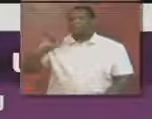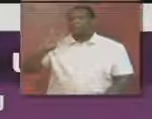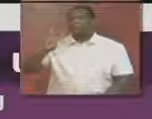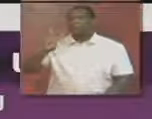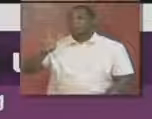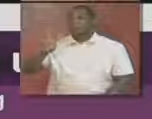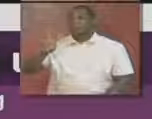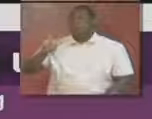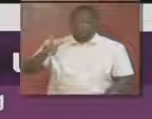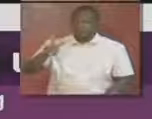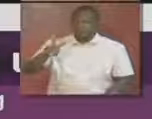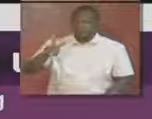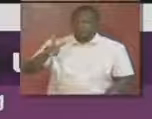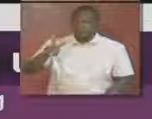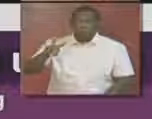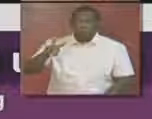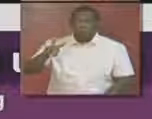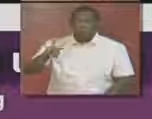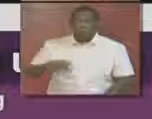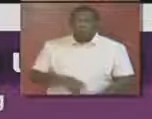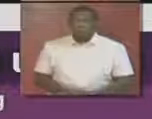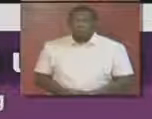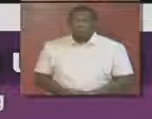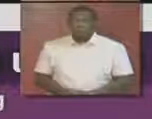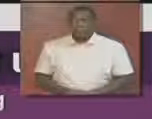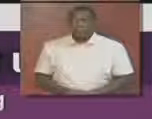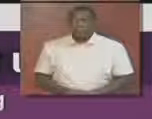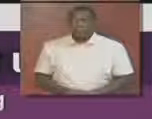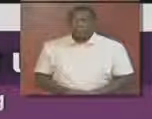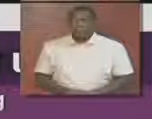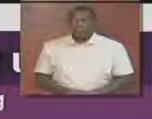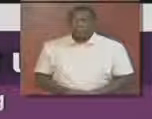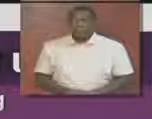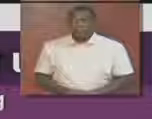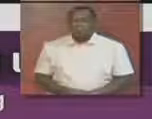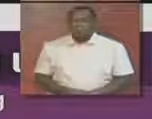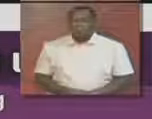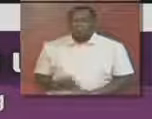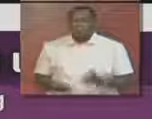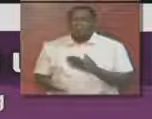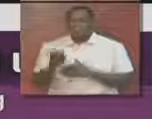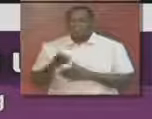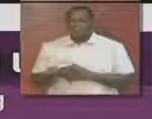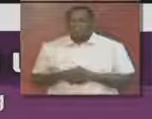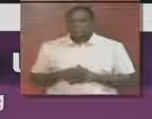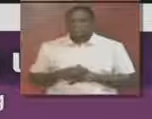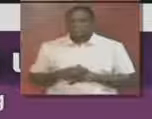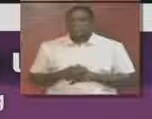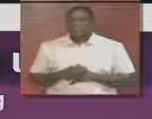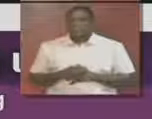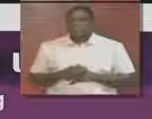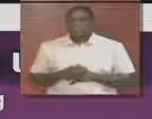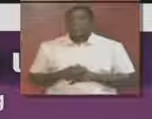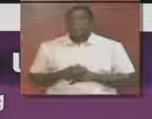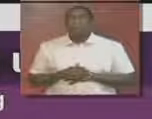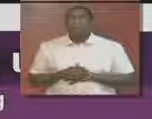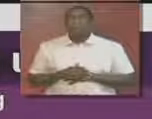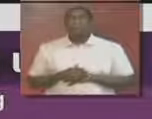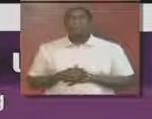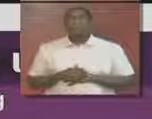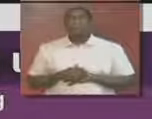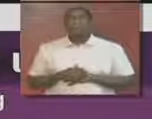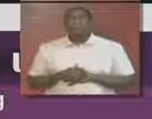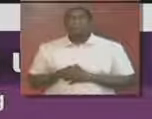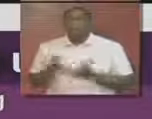Not sure if we're having any good morning. Great. TV6 News. Good morning. Good morning. Following up on that issue, I just